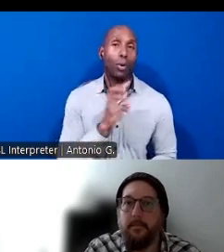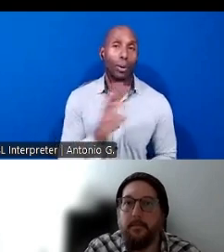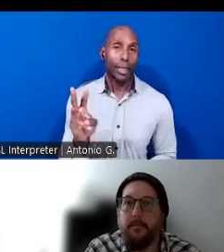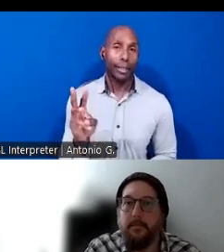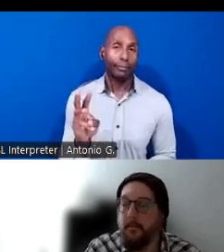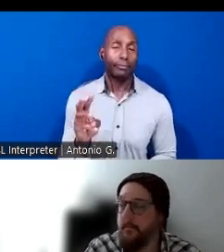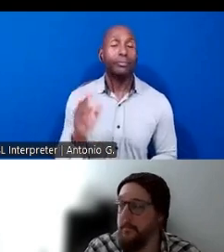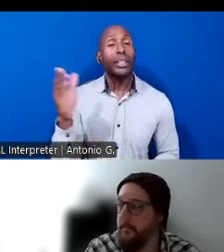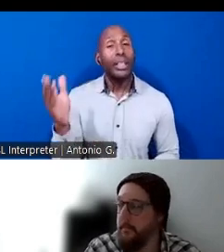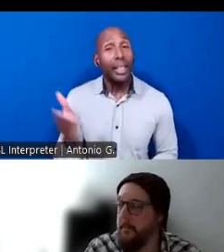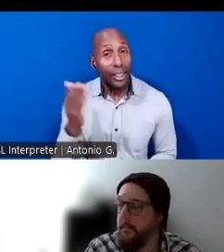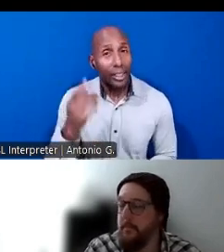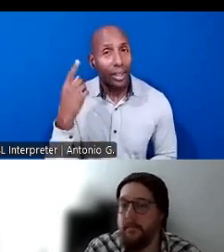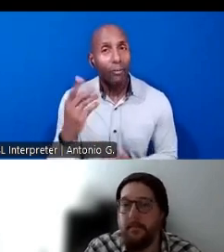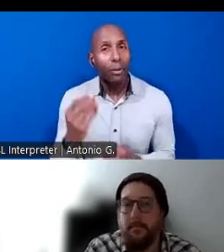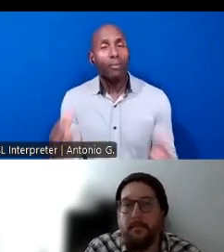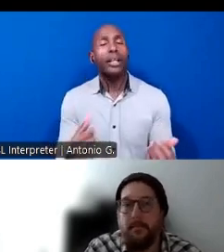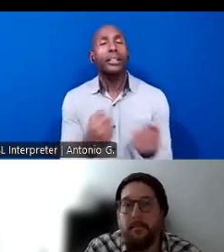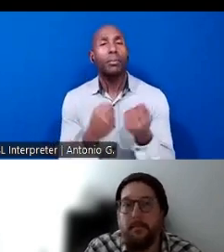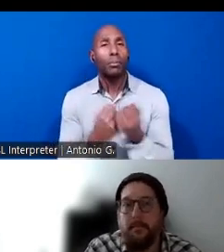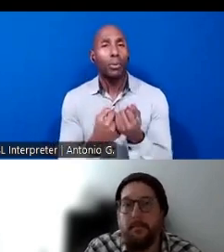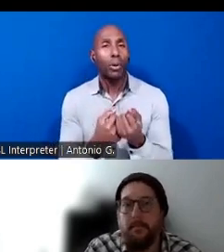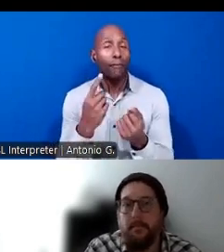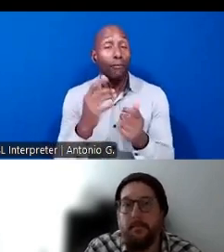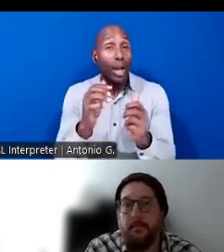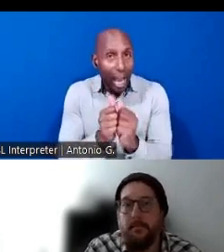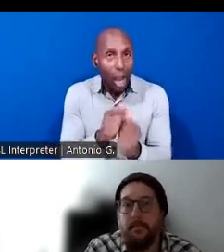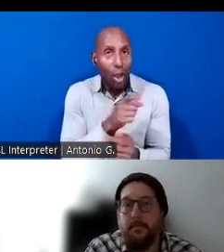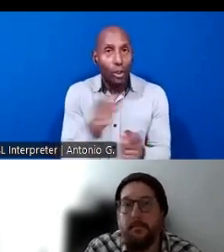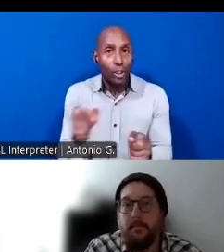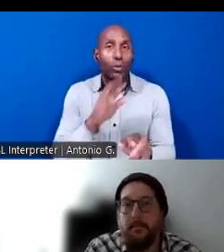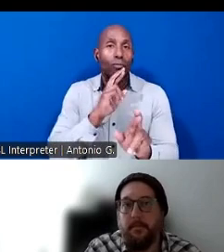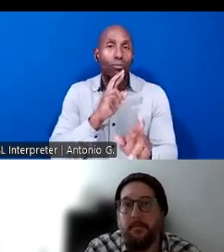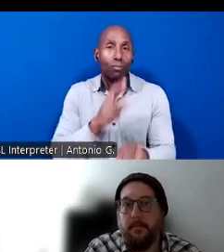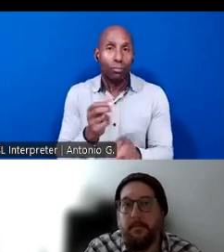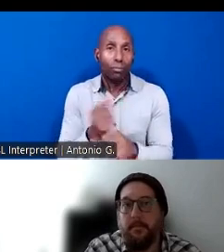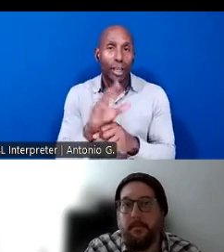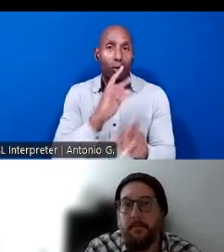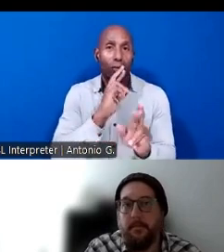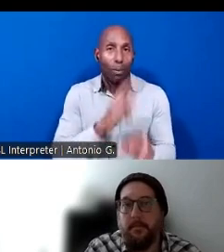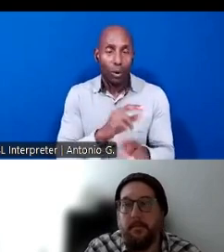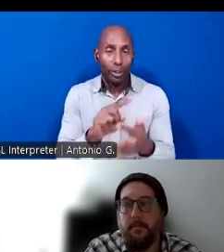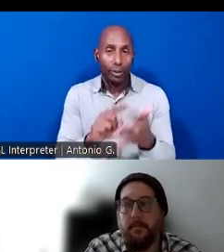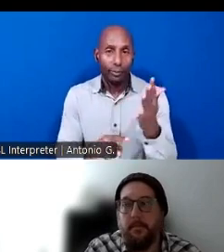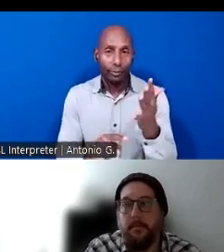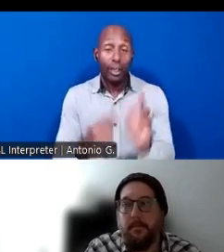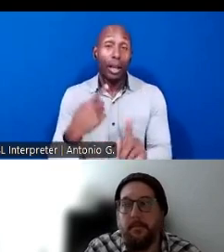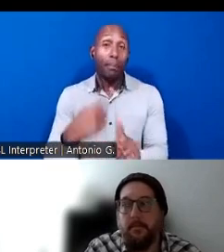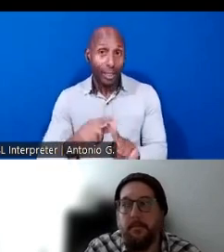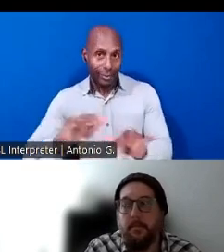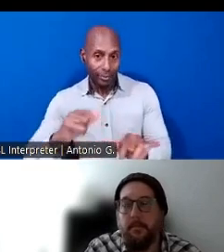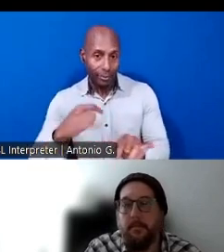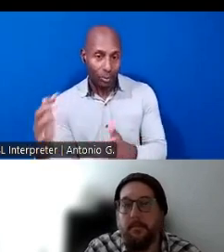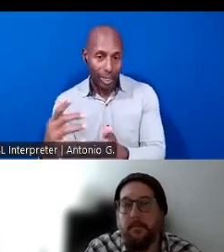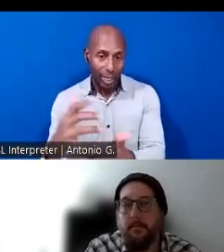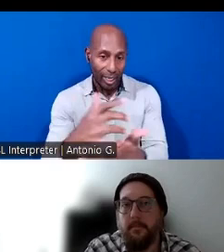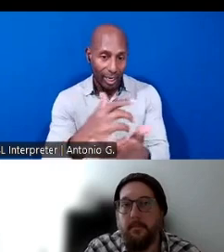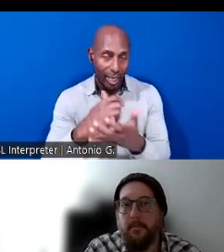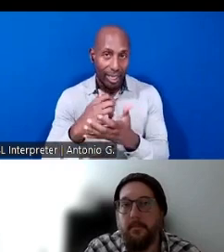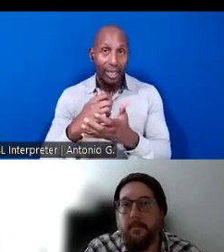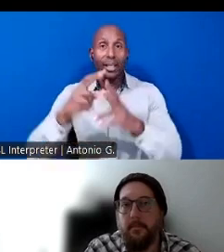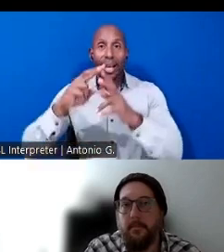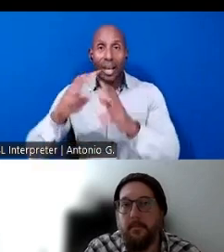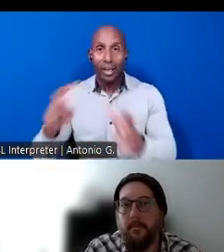support in how to report. And we also collect and analyze all of the data that gets reported to